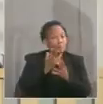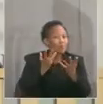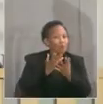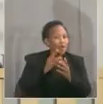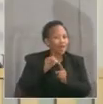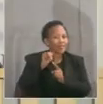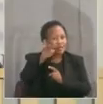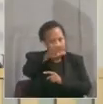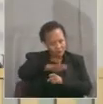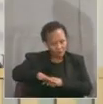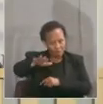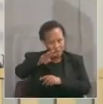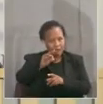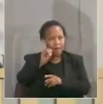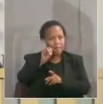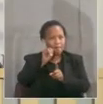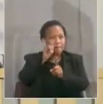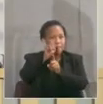mission area.